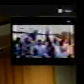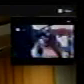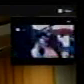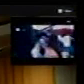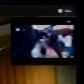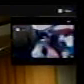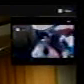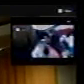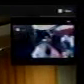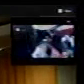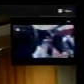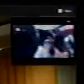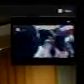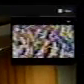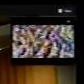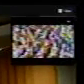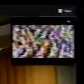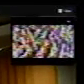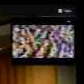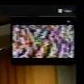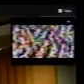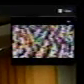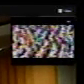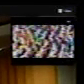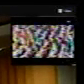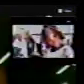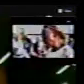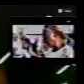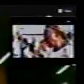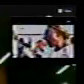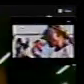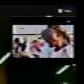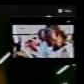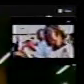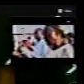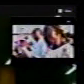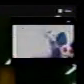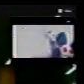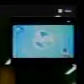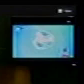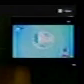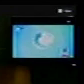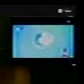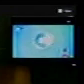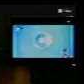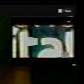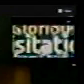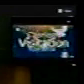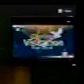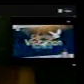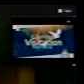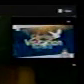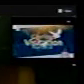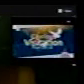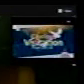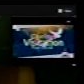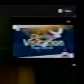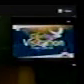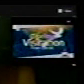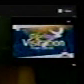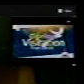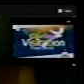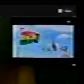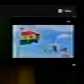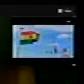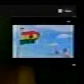says, you get yours. You get yours. He comes to the youngest in the family. Said, come here. Picks him up and kisses him or